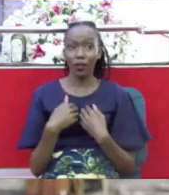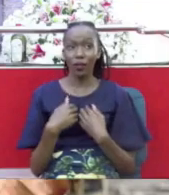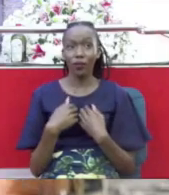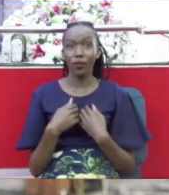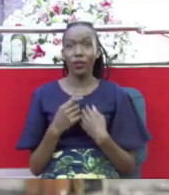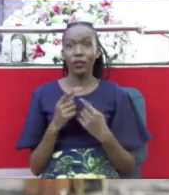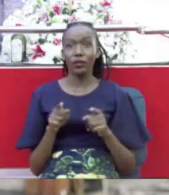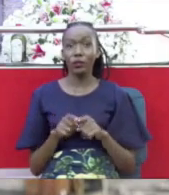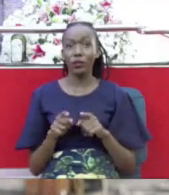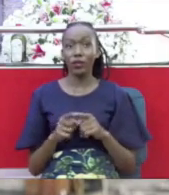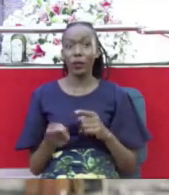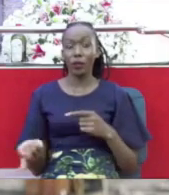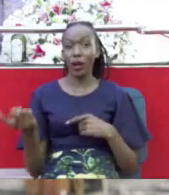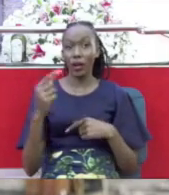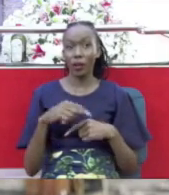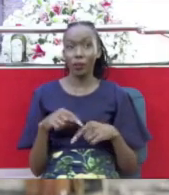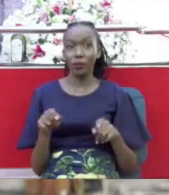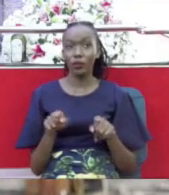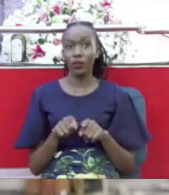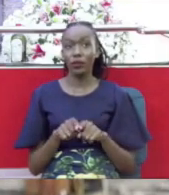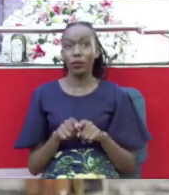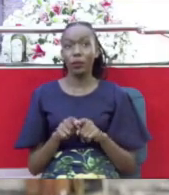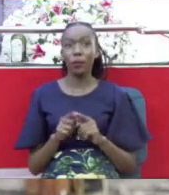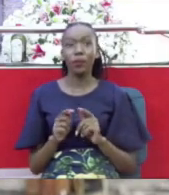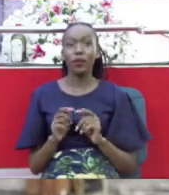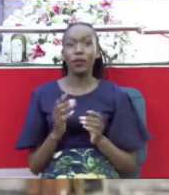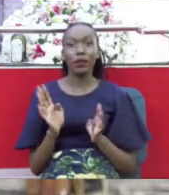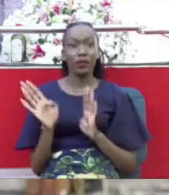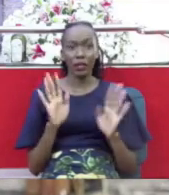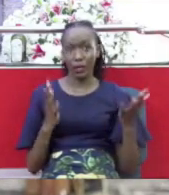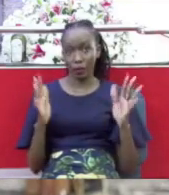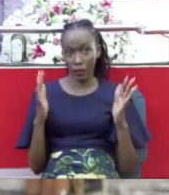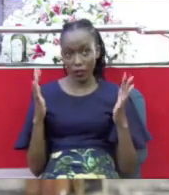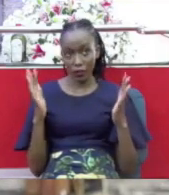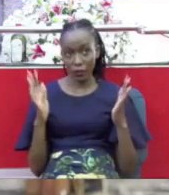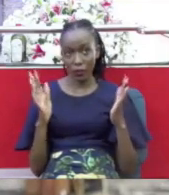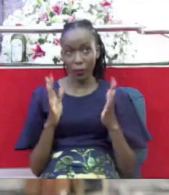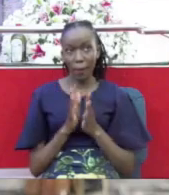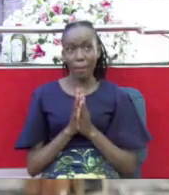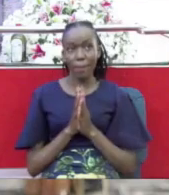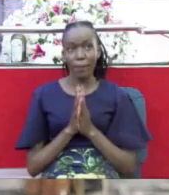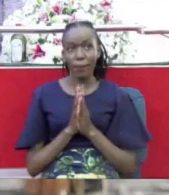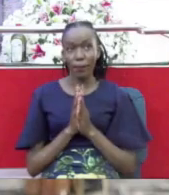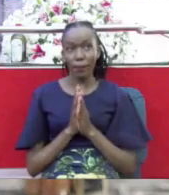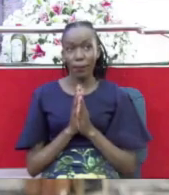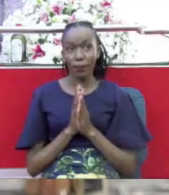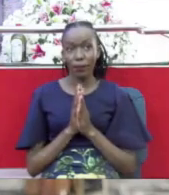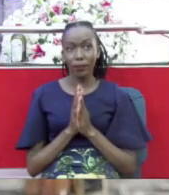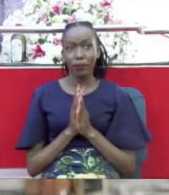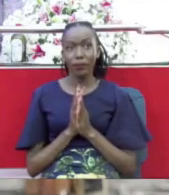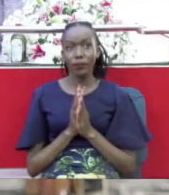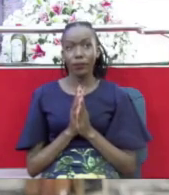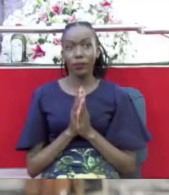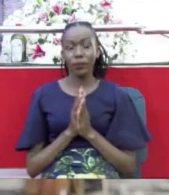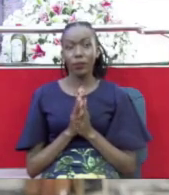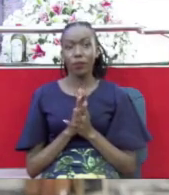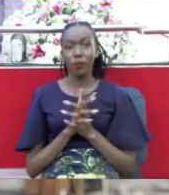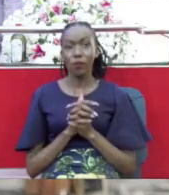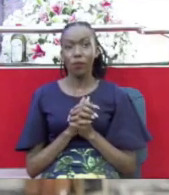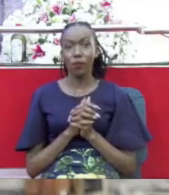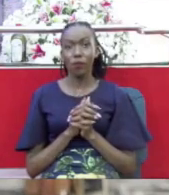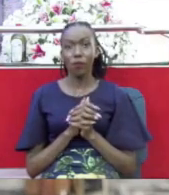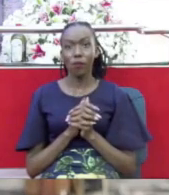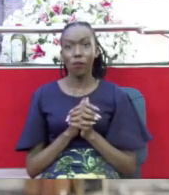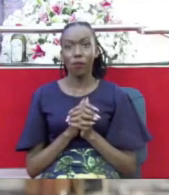So we are parents of Sarah and I, we are parents of an 18-year-old and a 16-year-old and a 15-year-old this week. Tuko